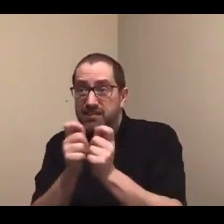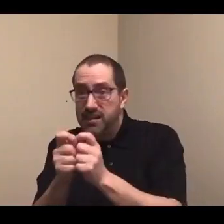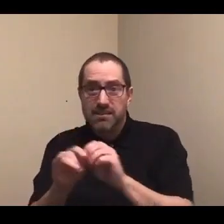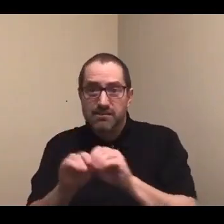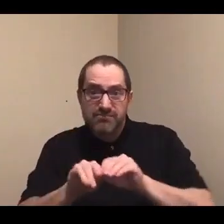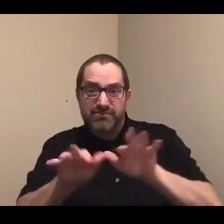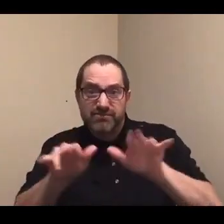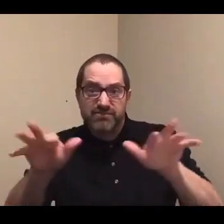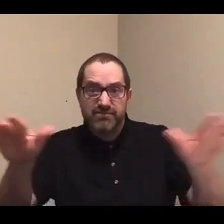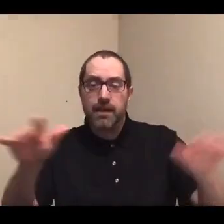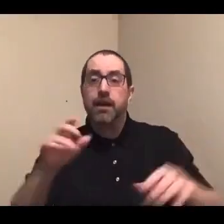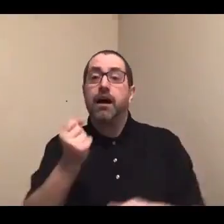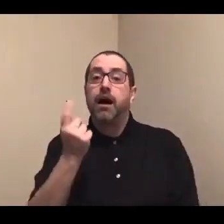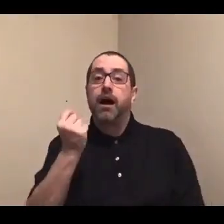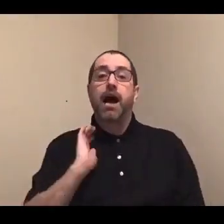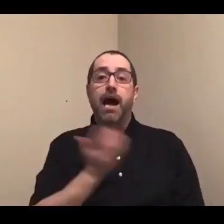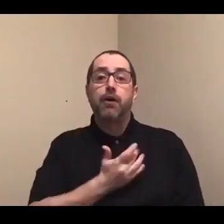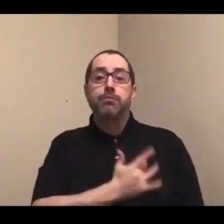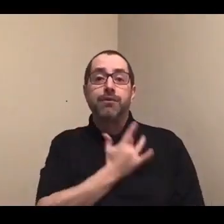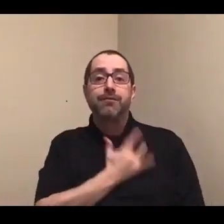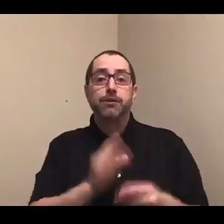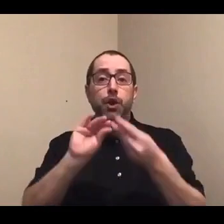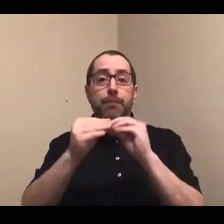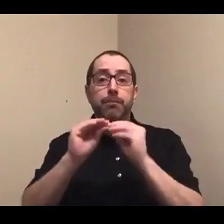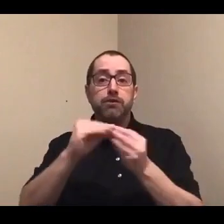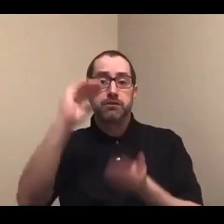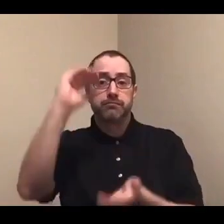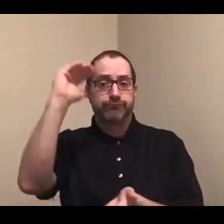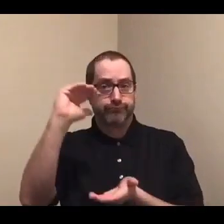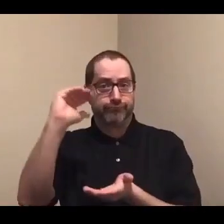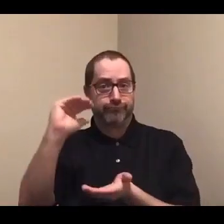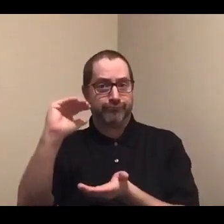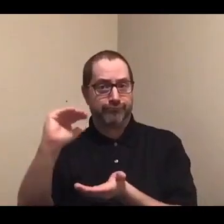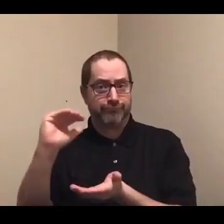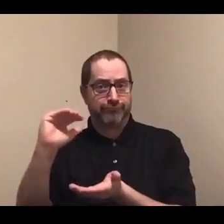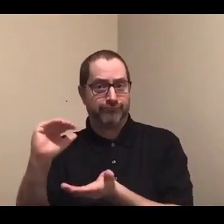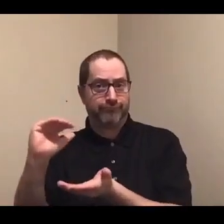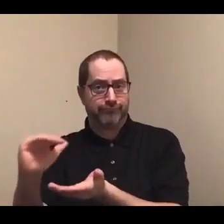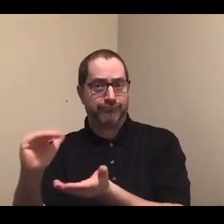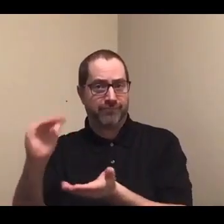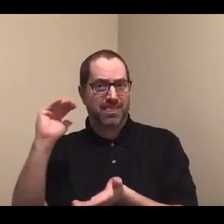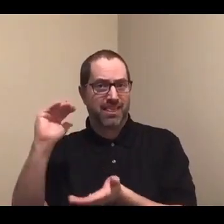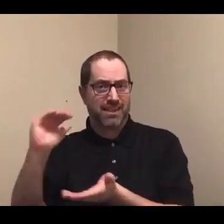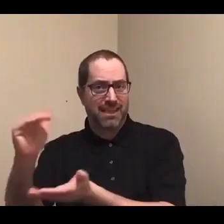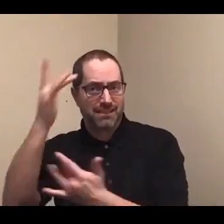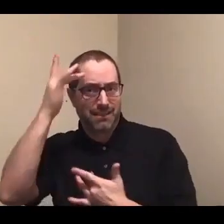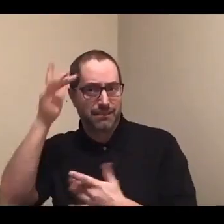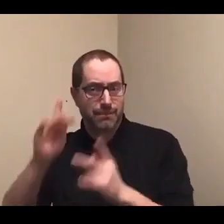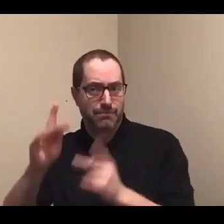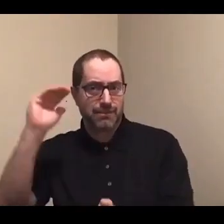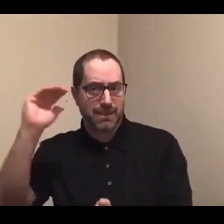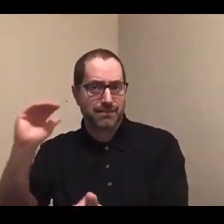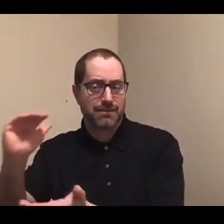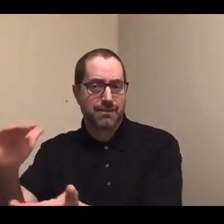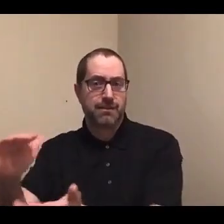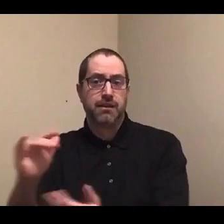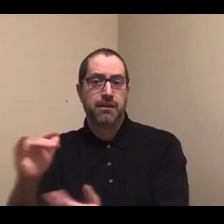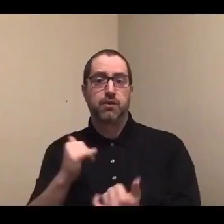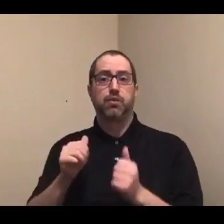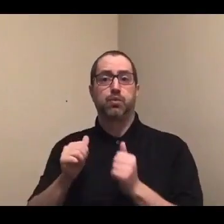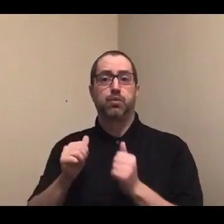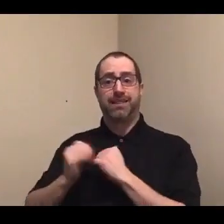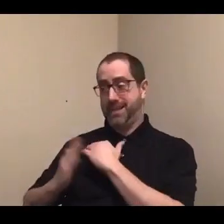are still at a higher rate, but where they're going and what we've seen over the last little while with the advice of Dr. Shahab, we're